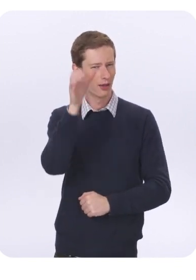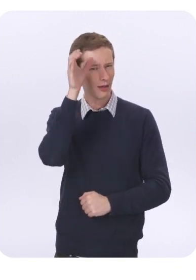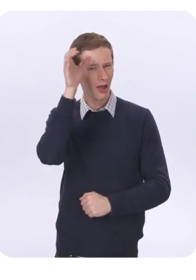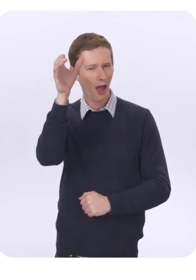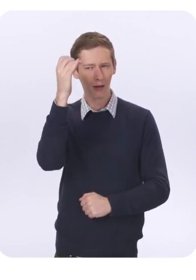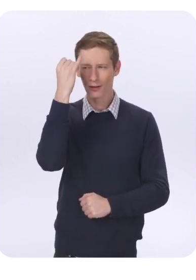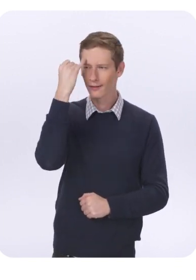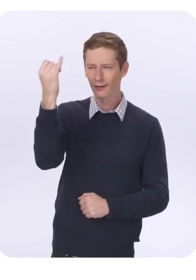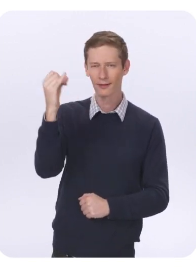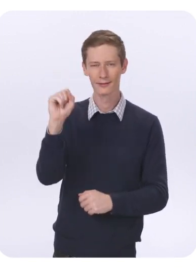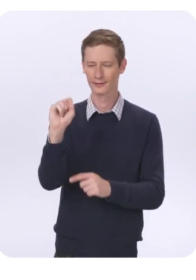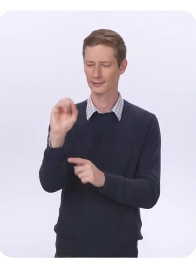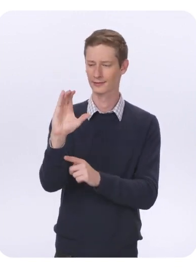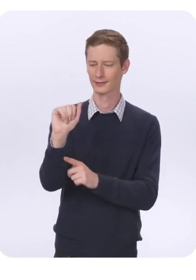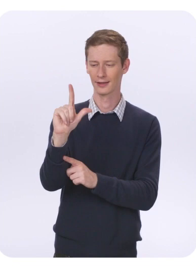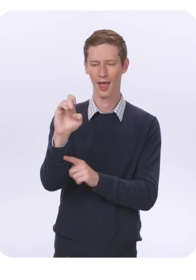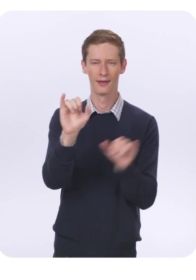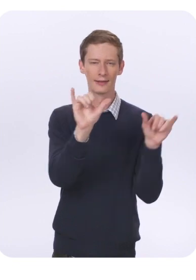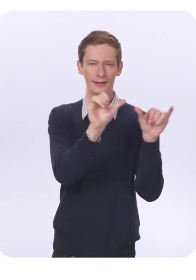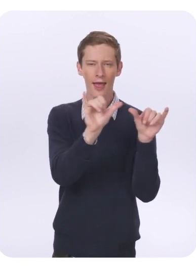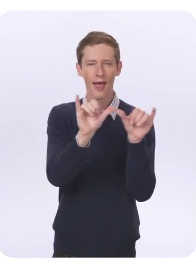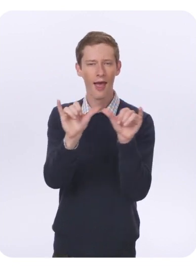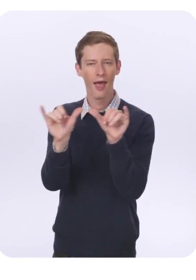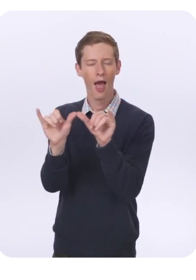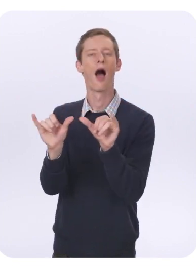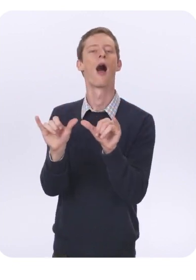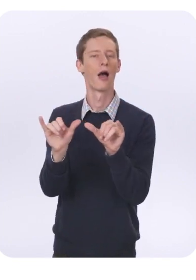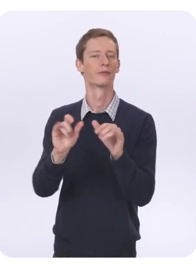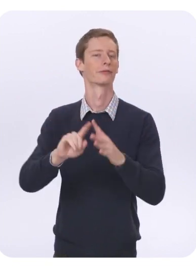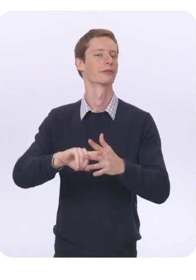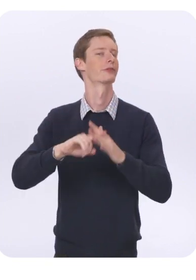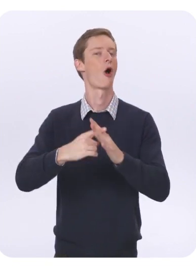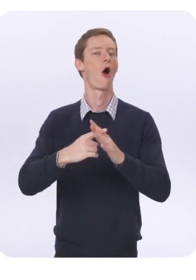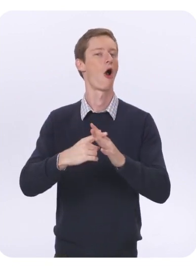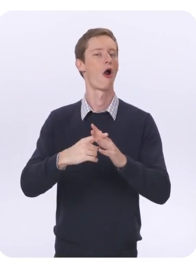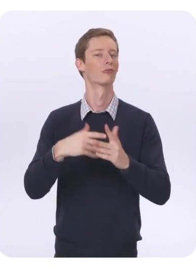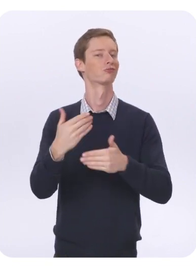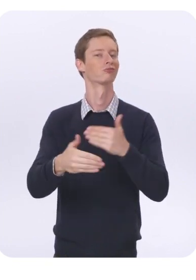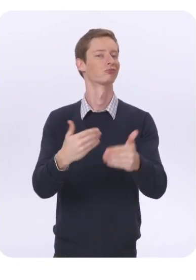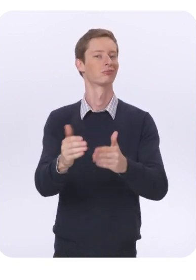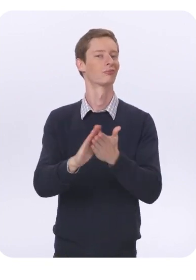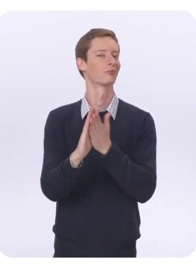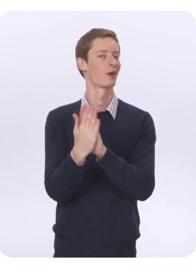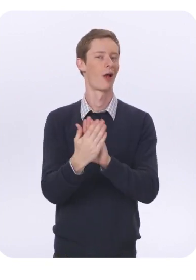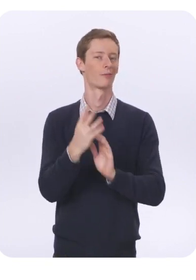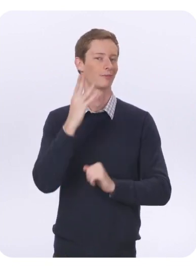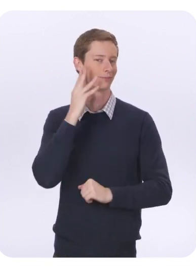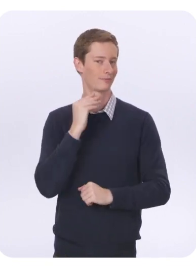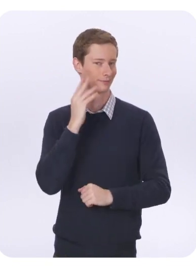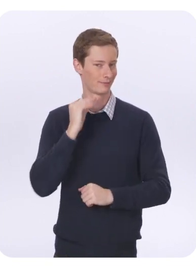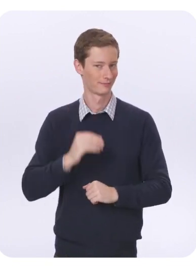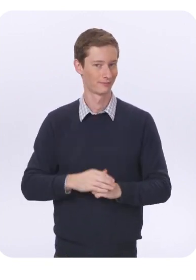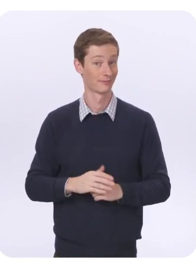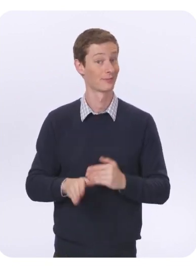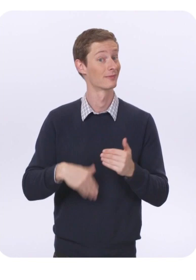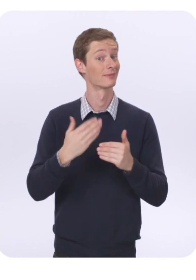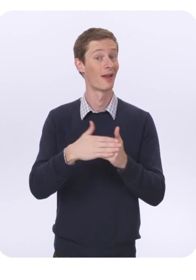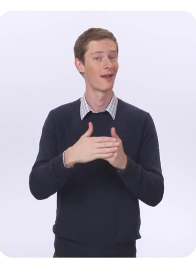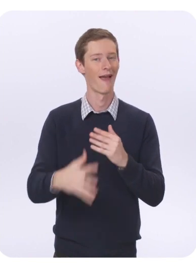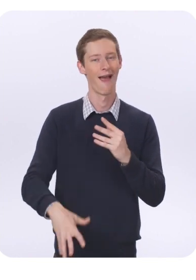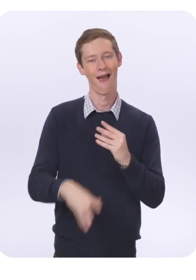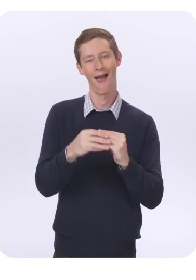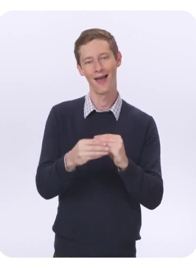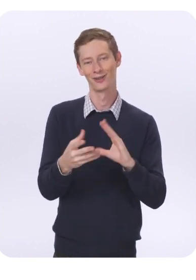realms of scale gave us our framing, our playing field for the experience. Next, we needed a story.